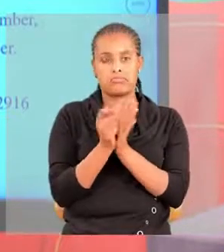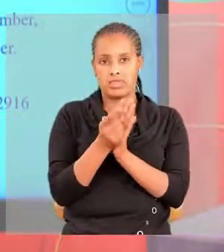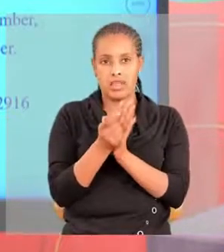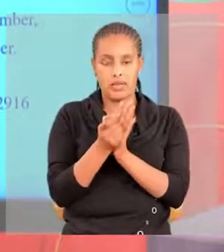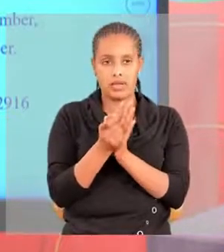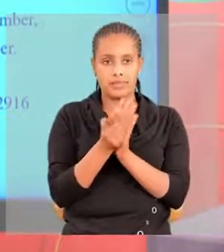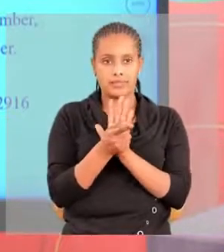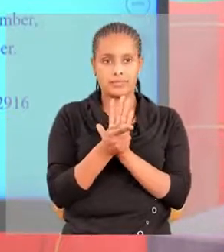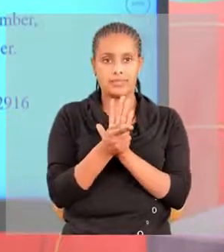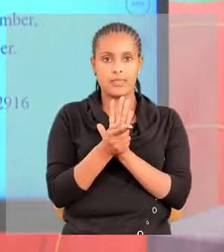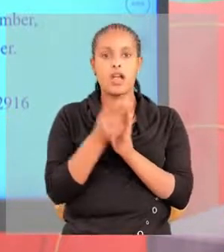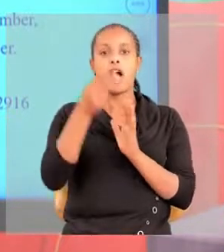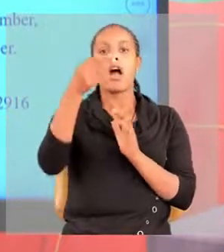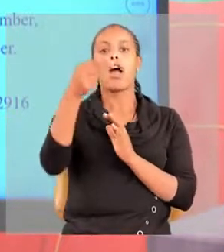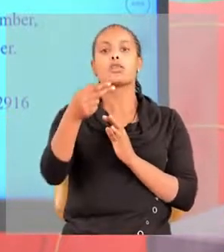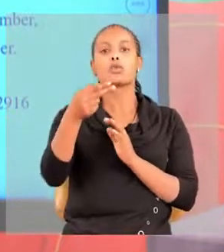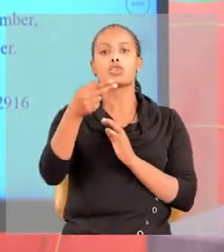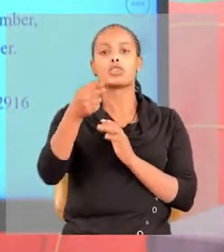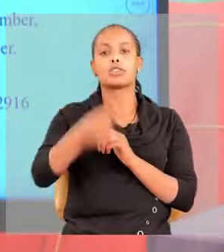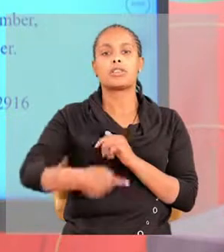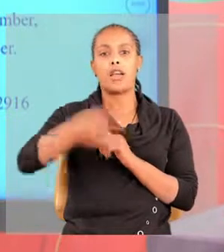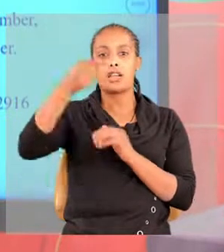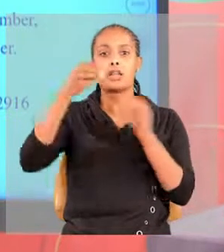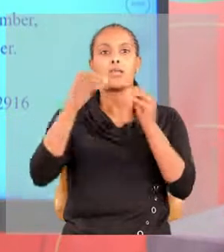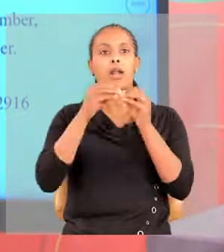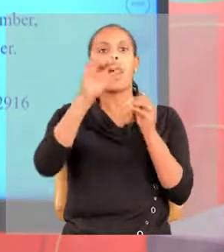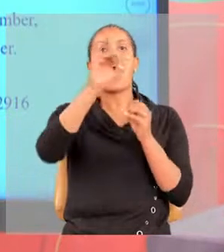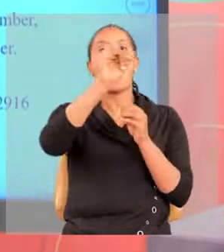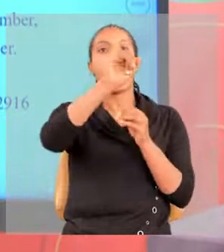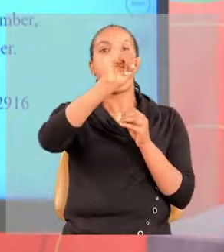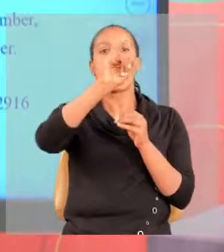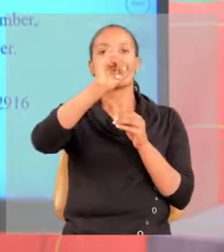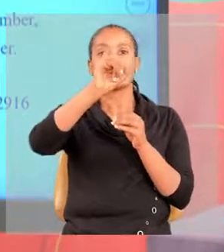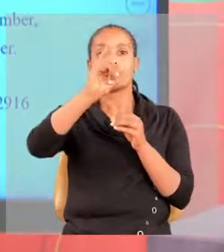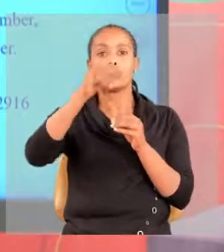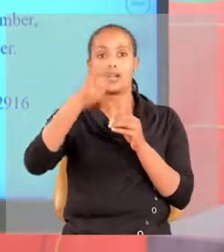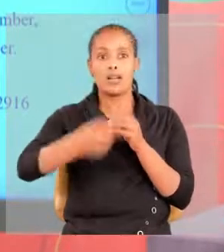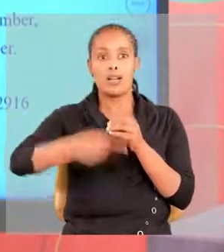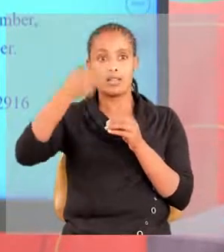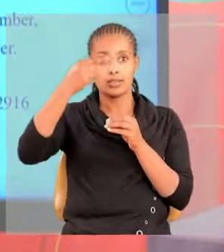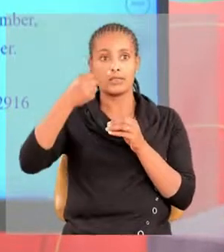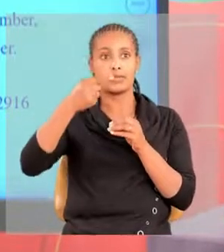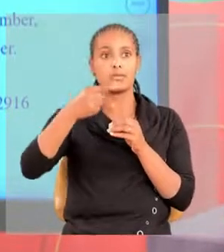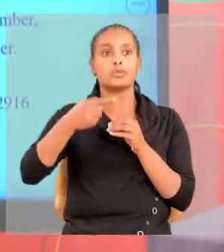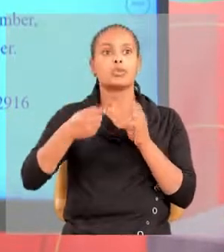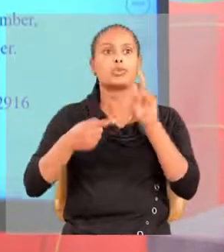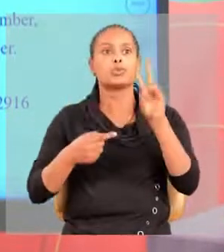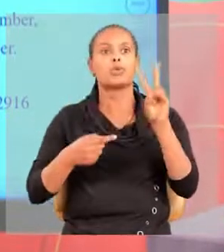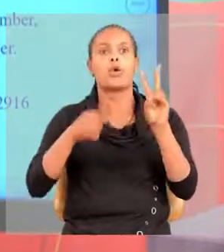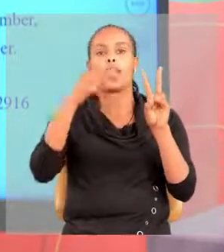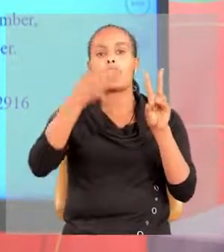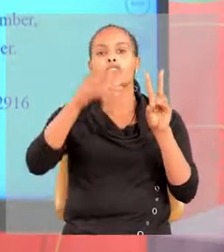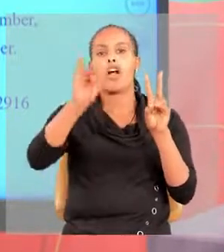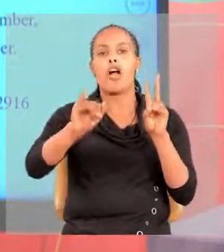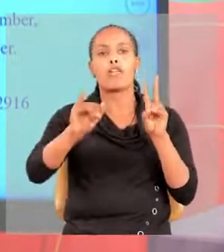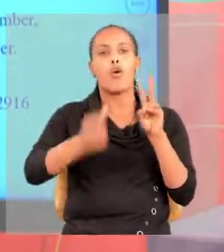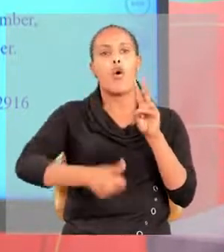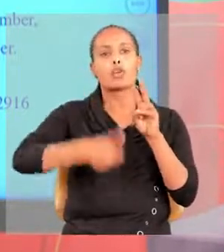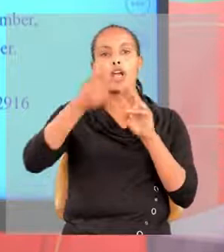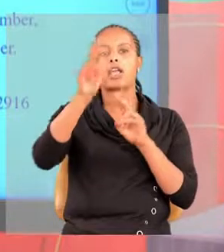example. Hydrogen gas plus I2 gas, 2Hi gas. Original